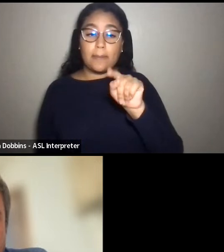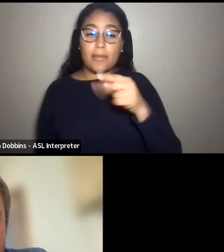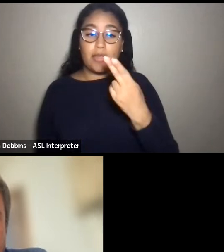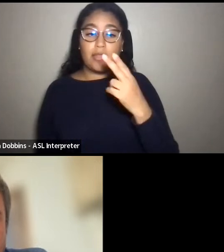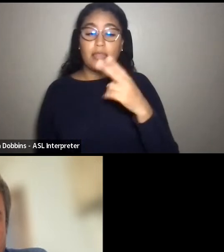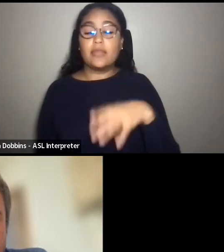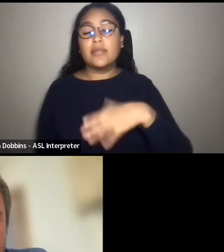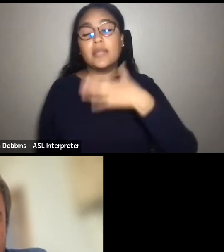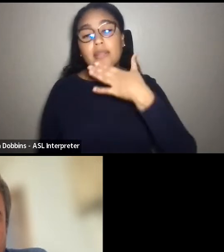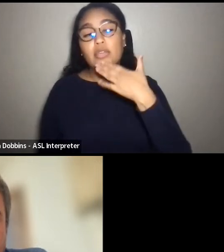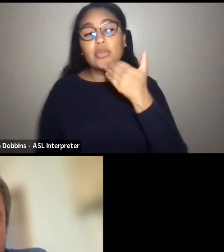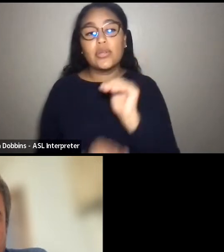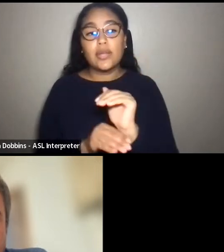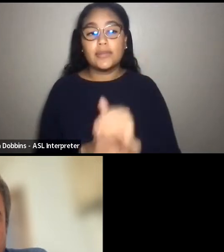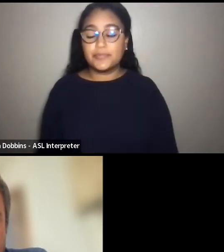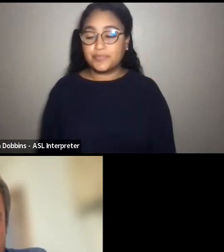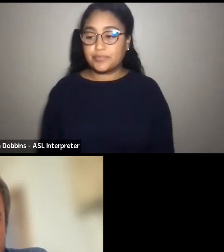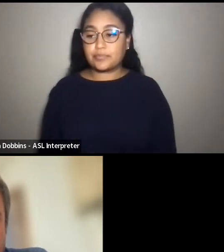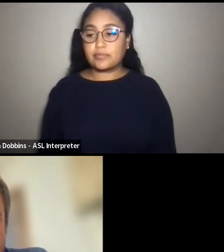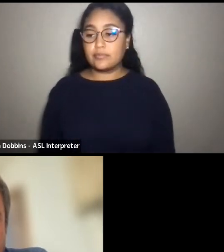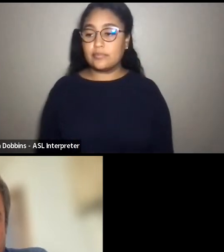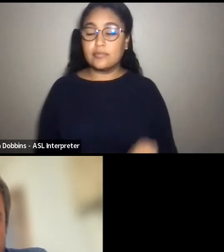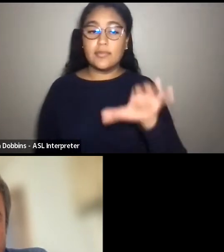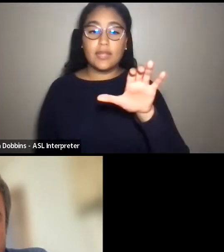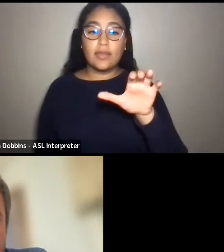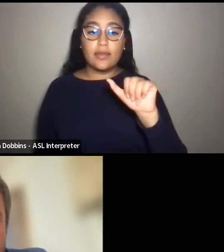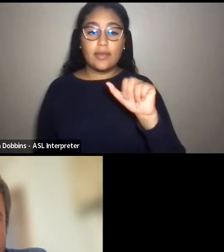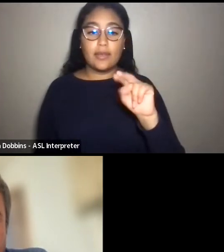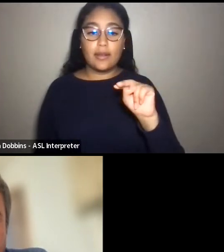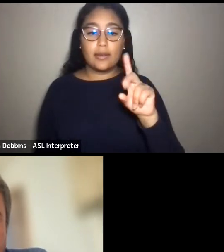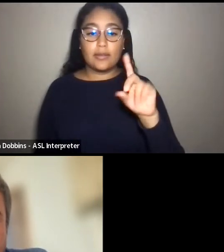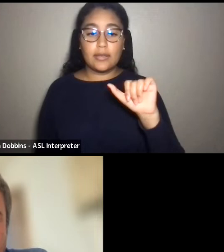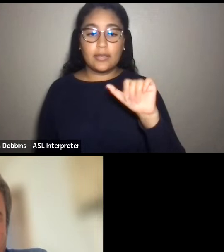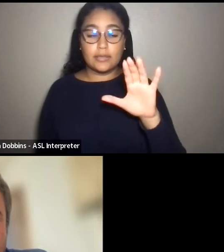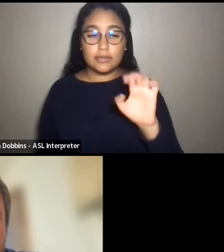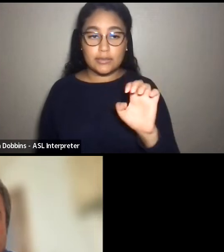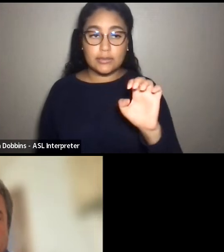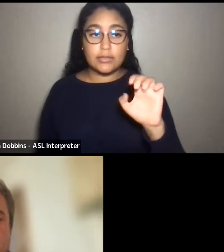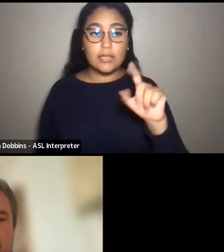you. Ms. Candace Thomas.